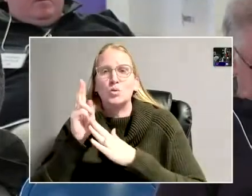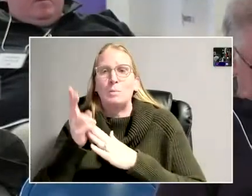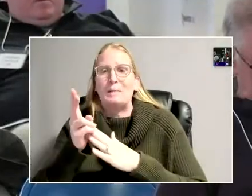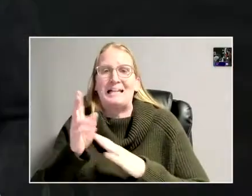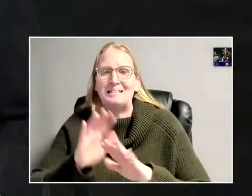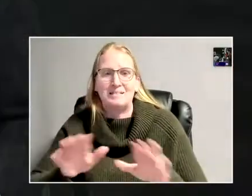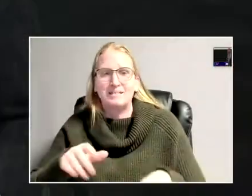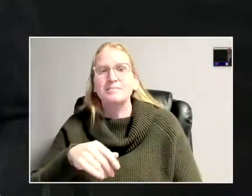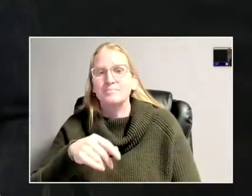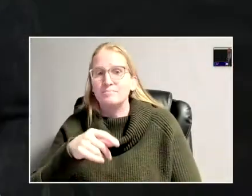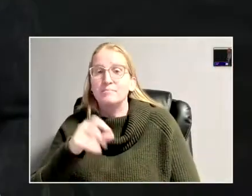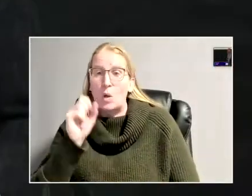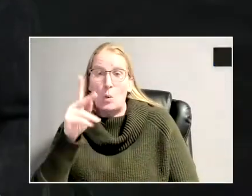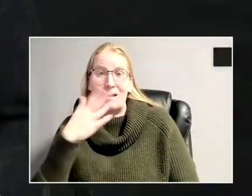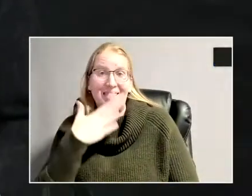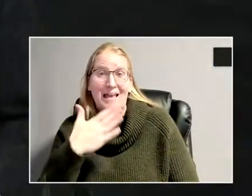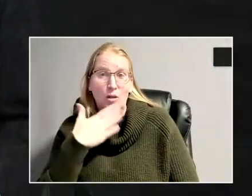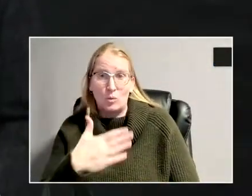thank